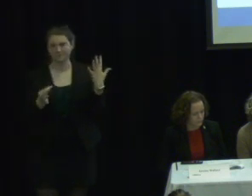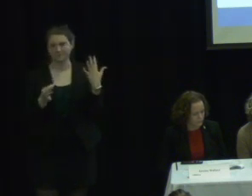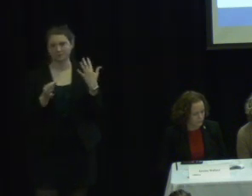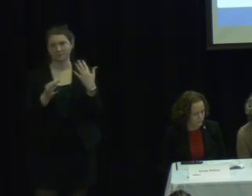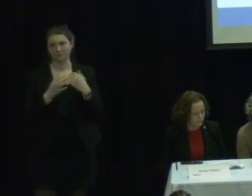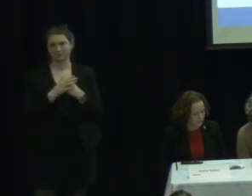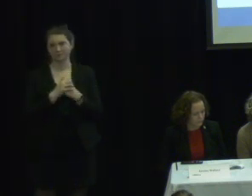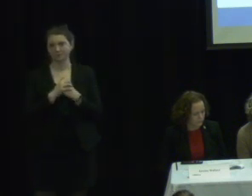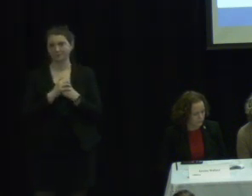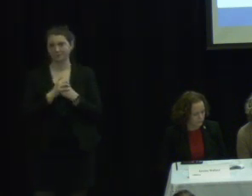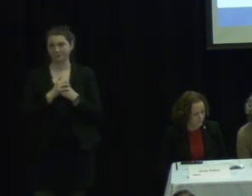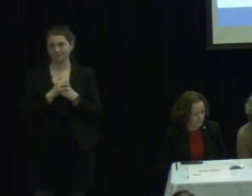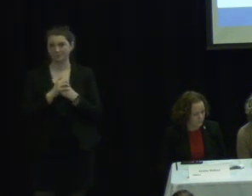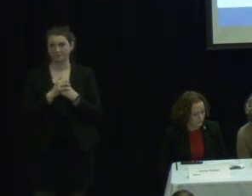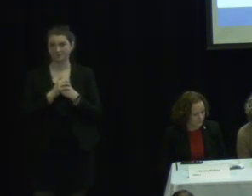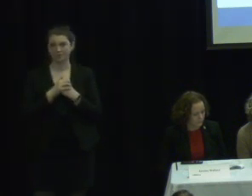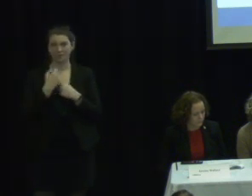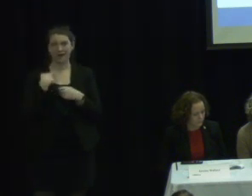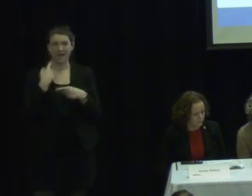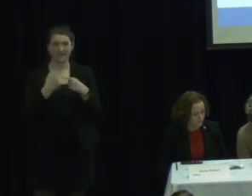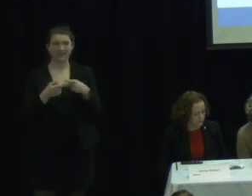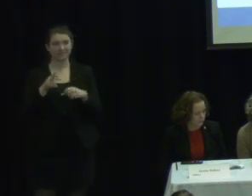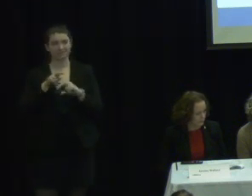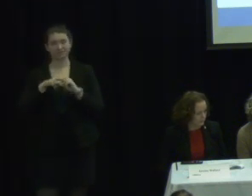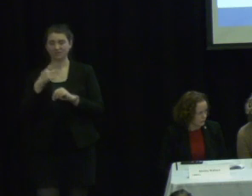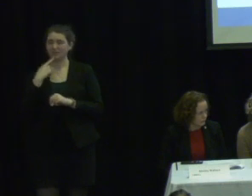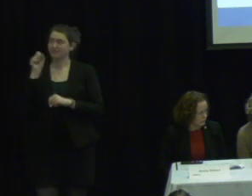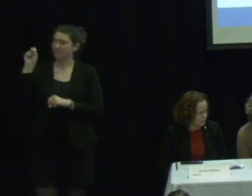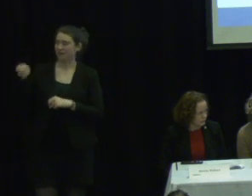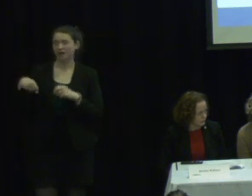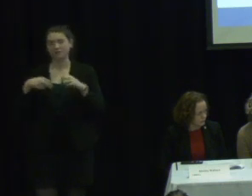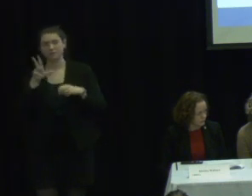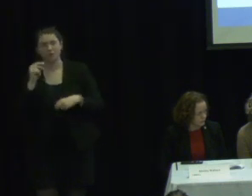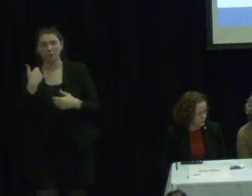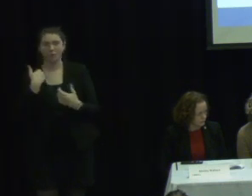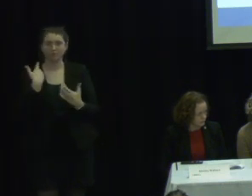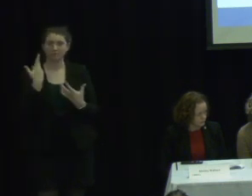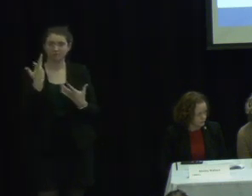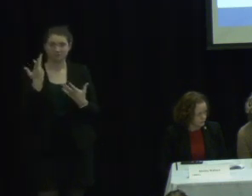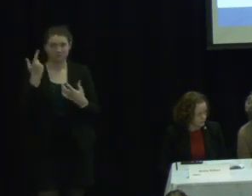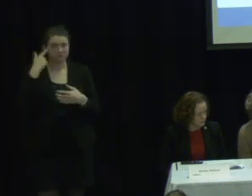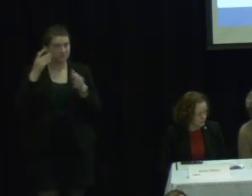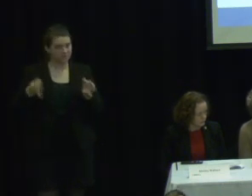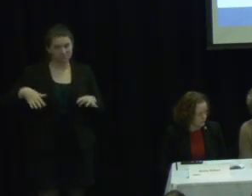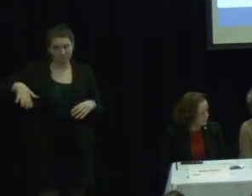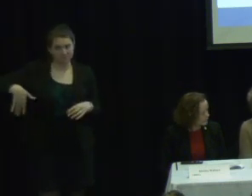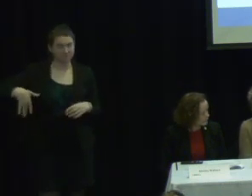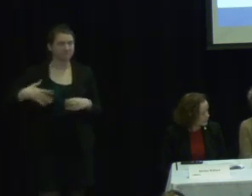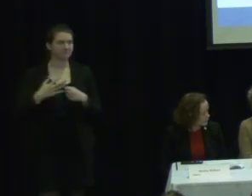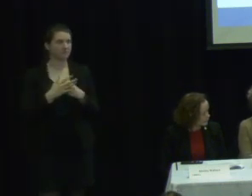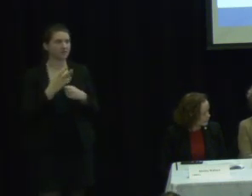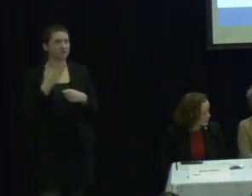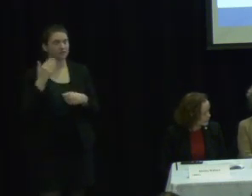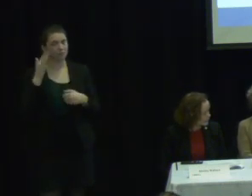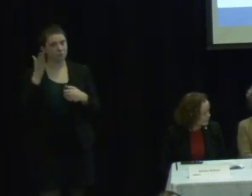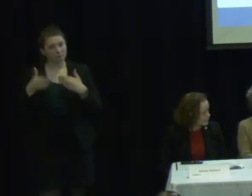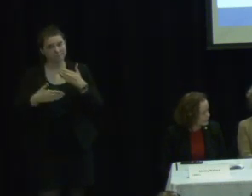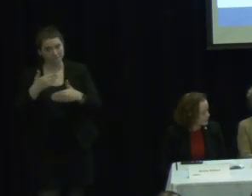there. So I can't sit here and say yes or no. It does go through a process. It will go through the